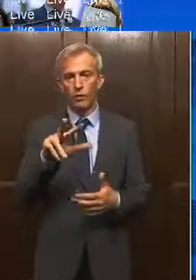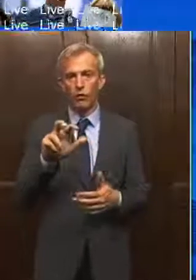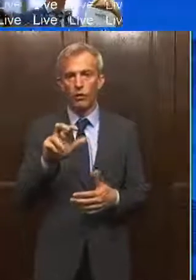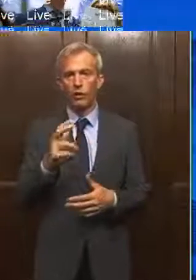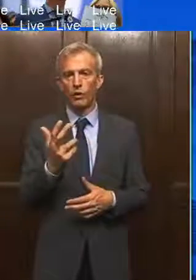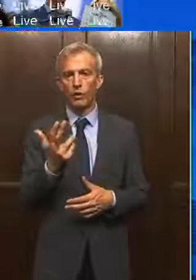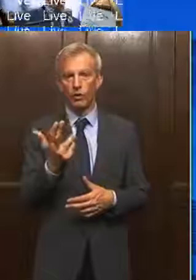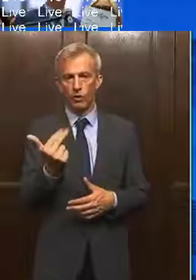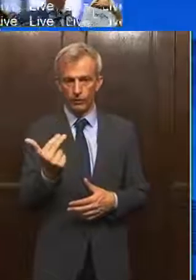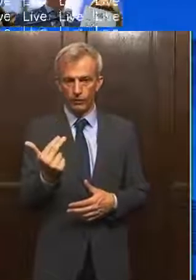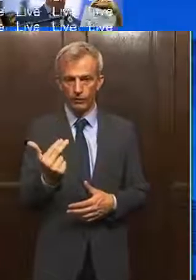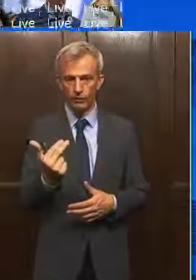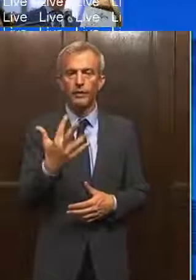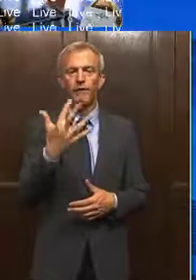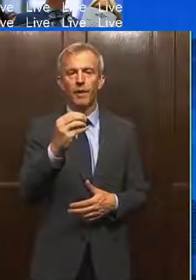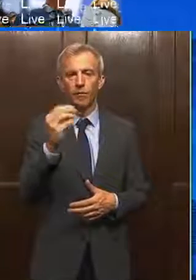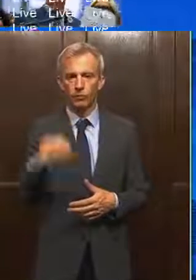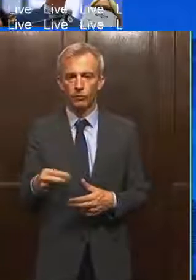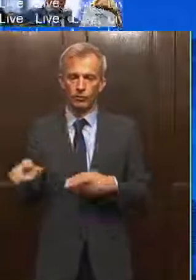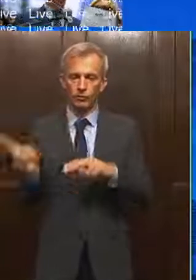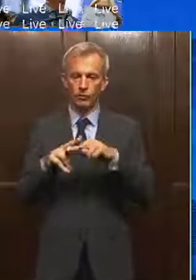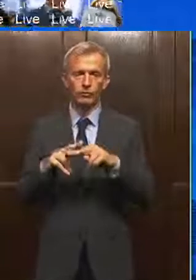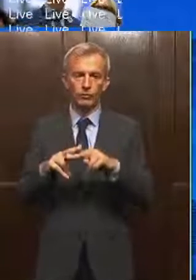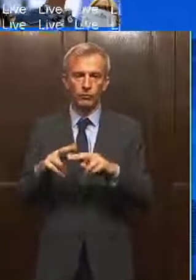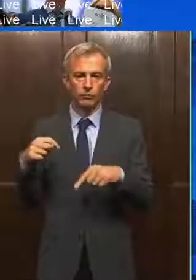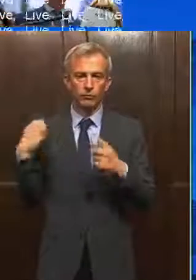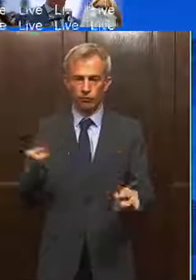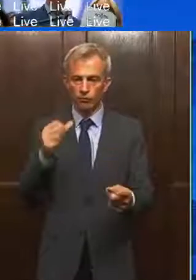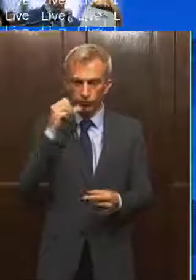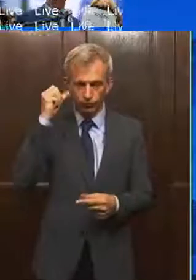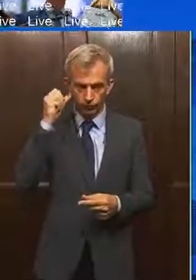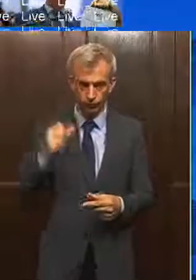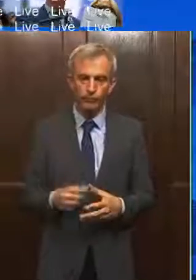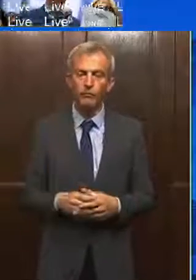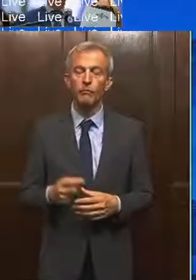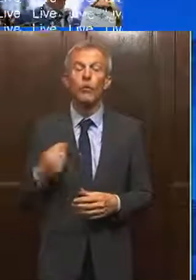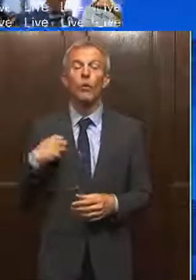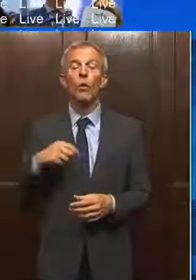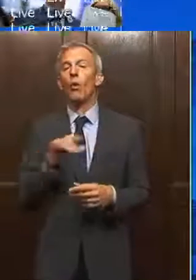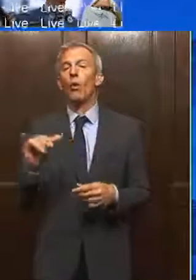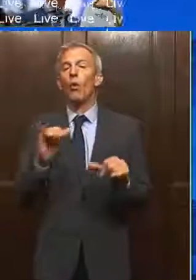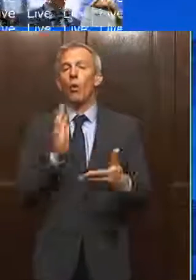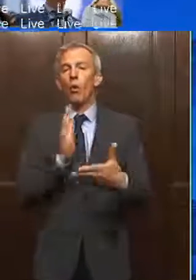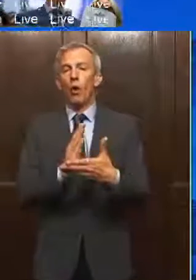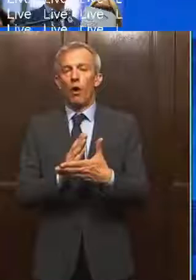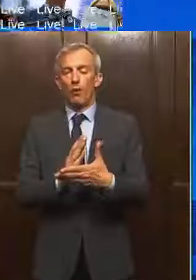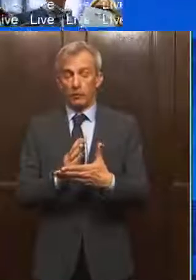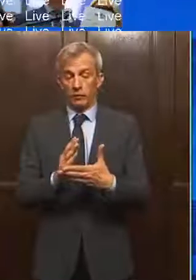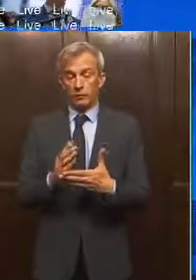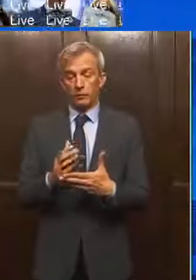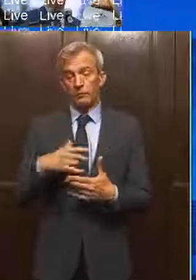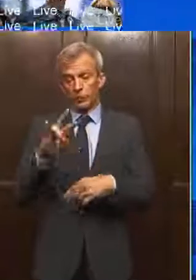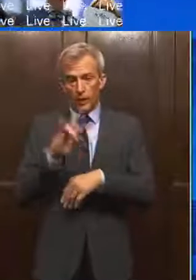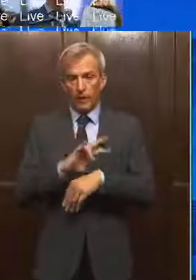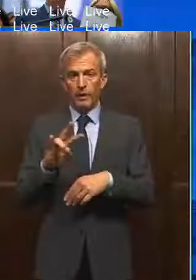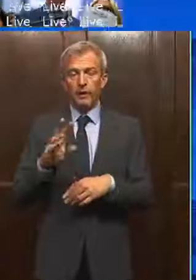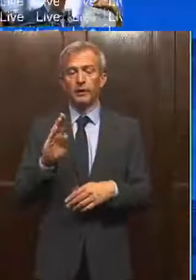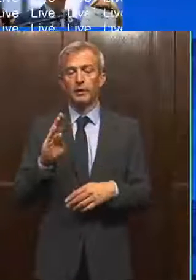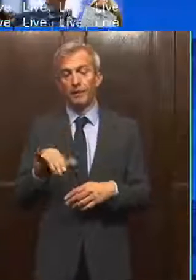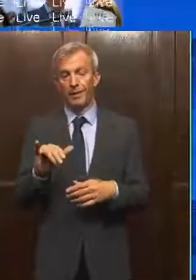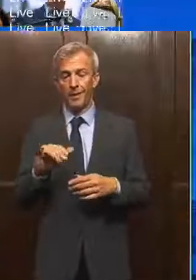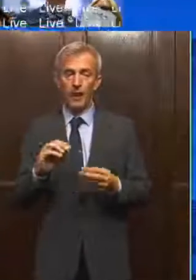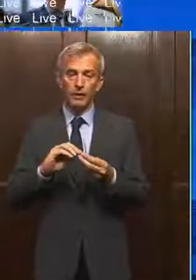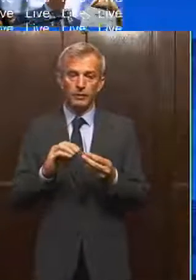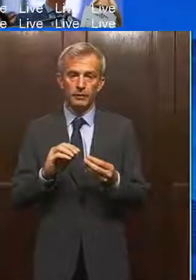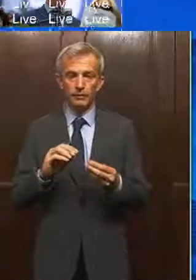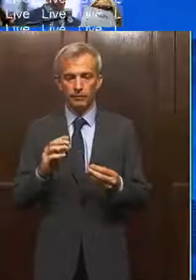1,313, a 5% increase since yesterday. We also averaged this out over 7 days, and by that measure, we've had